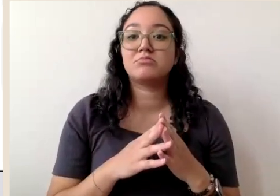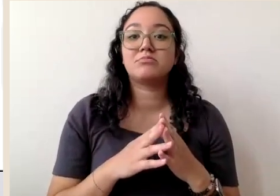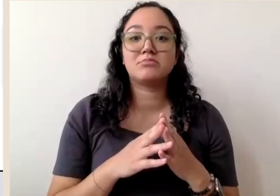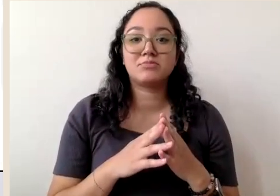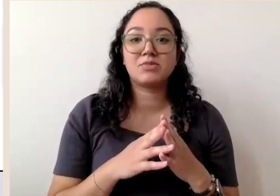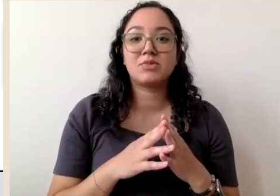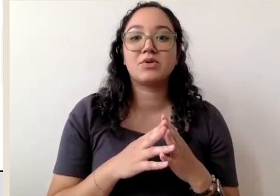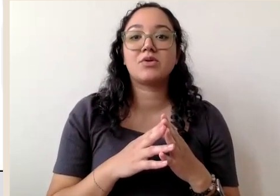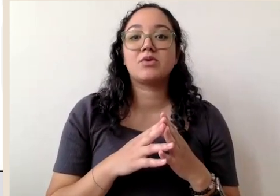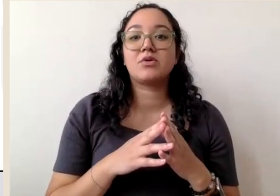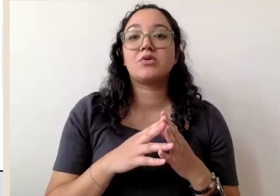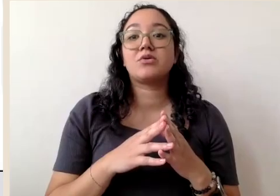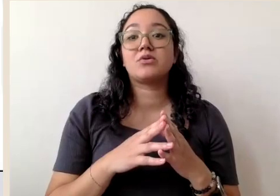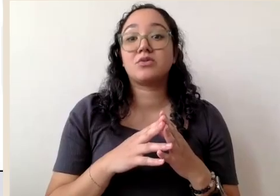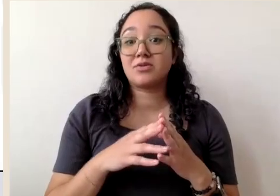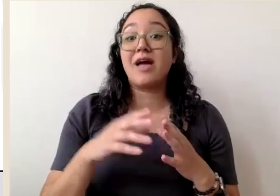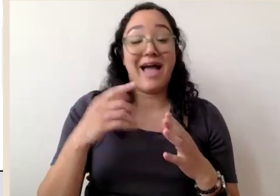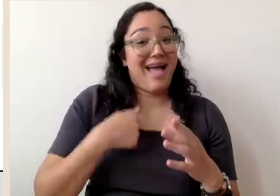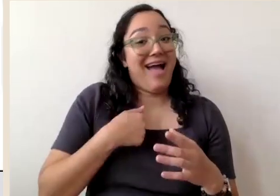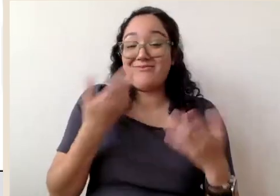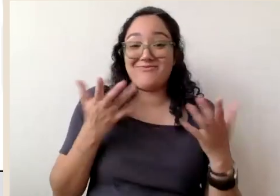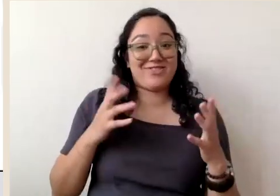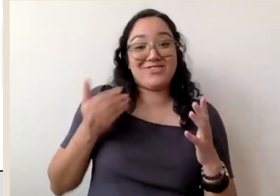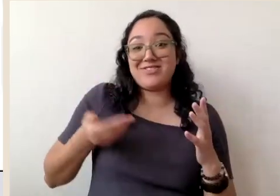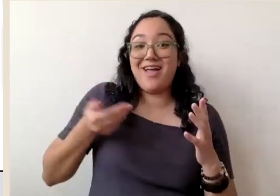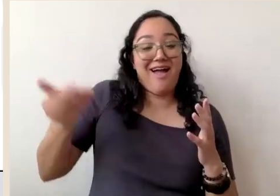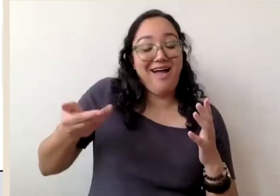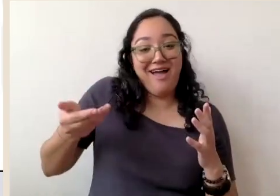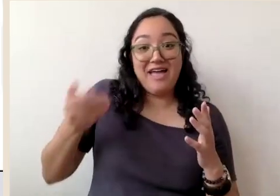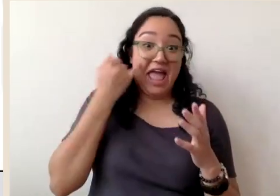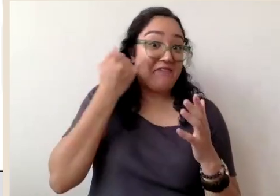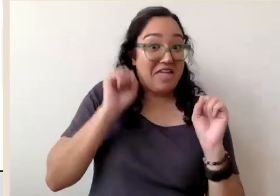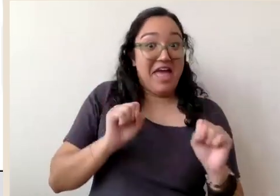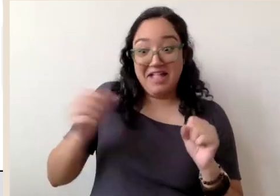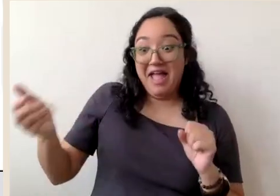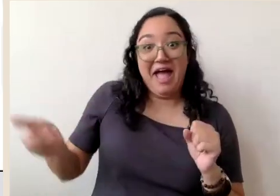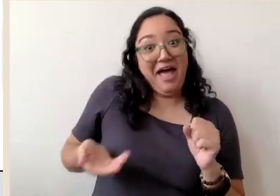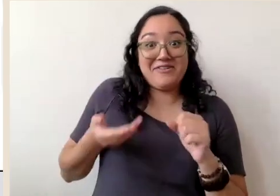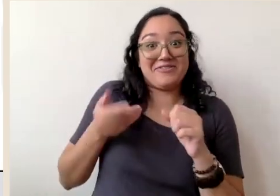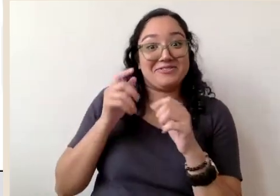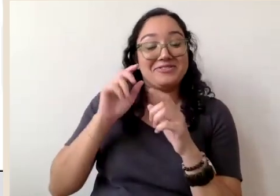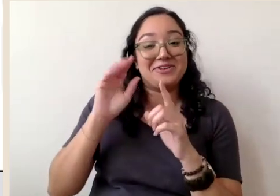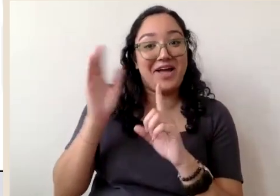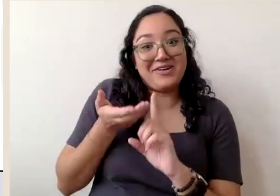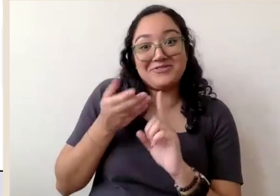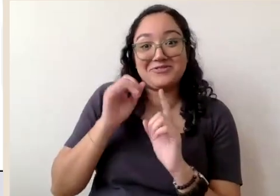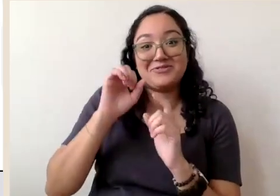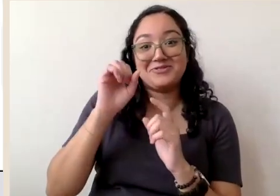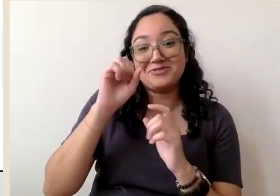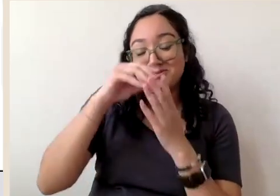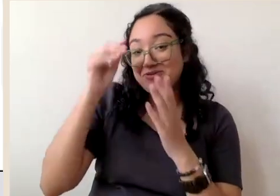So when students are hired, I'll hire them themselves. If we are able to hire them themselves, that's how we would know the training's been successful, right? That's something you could do.